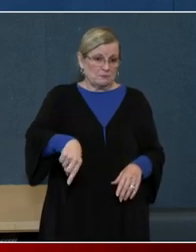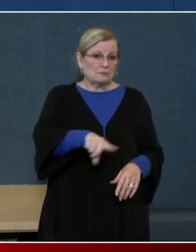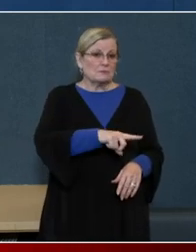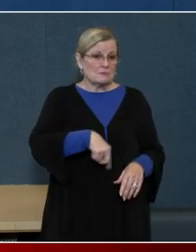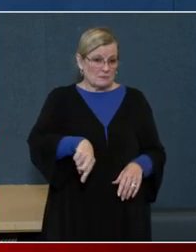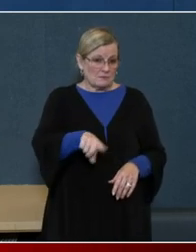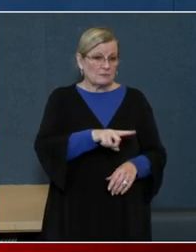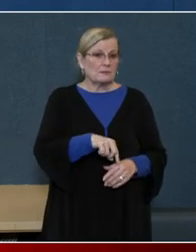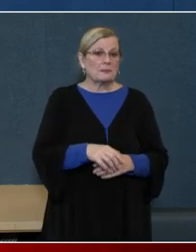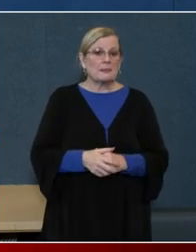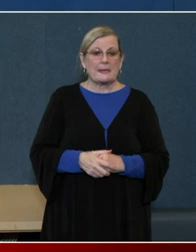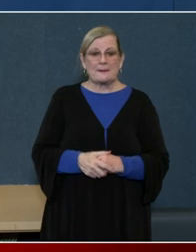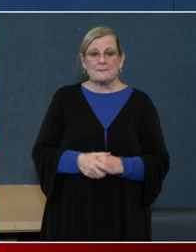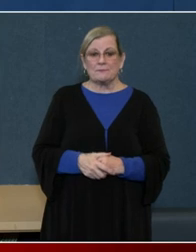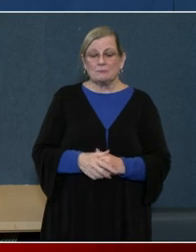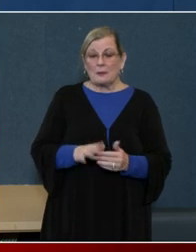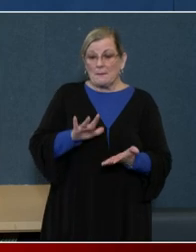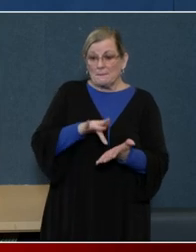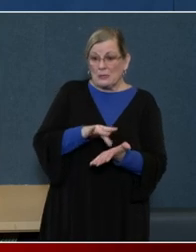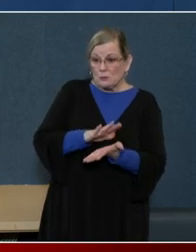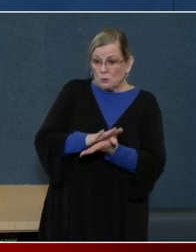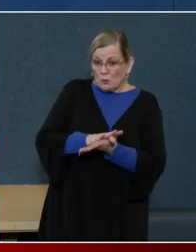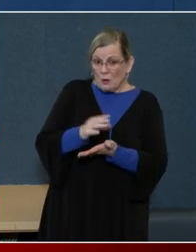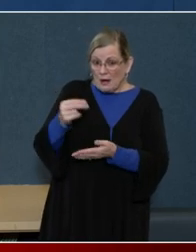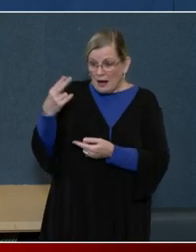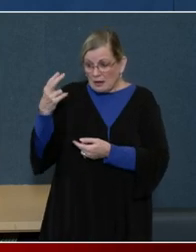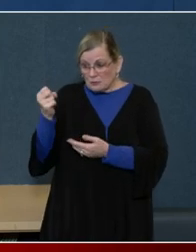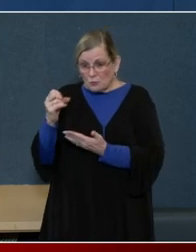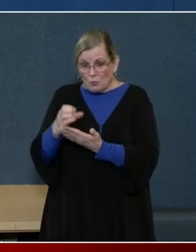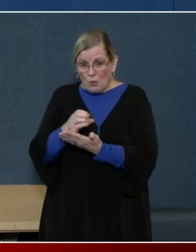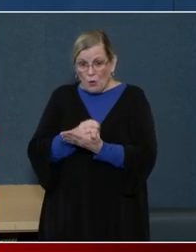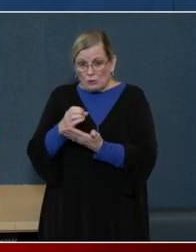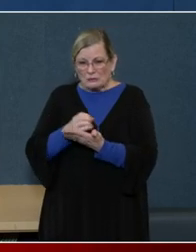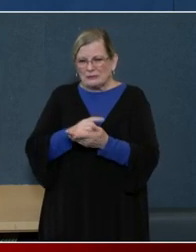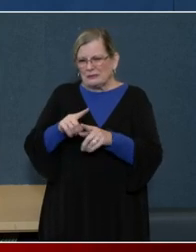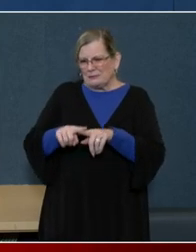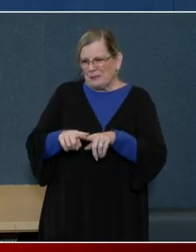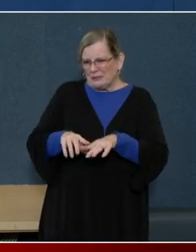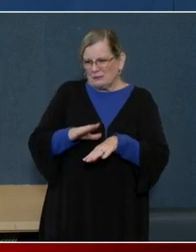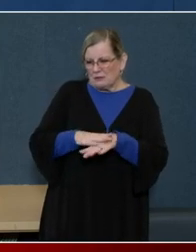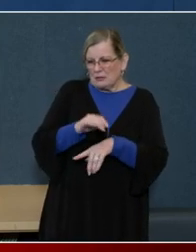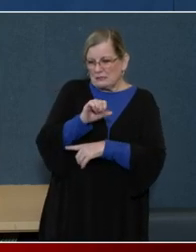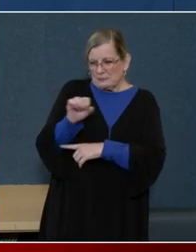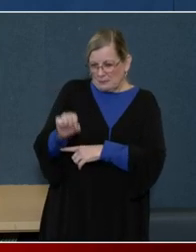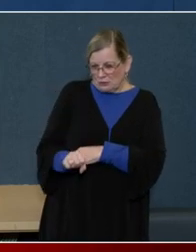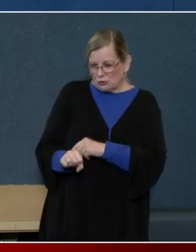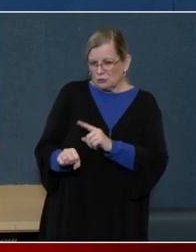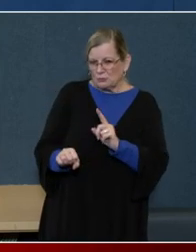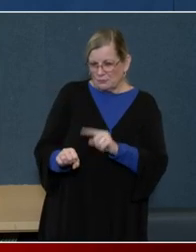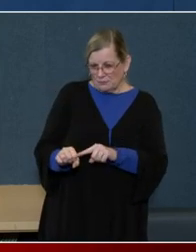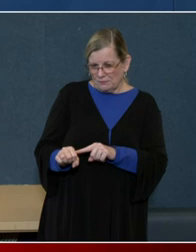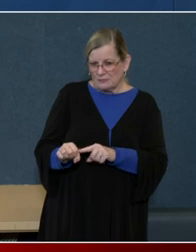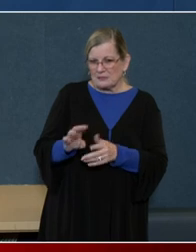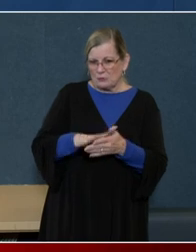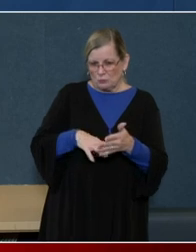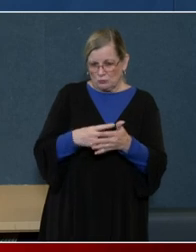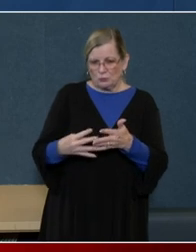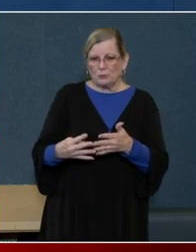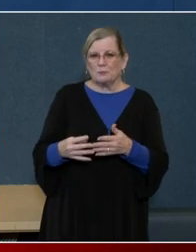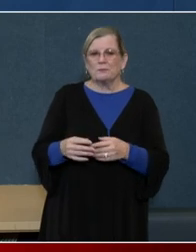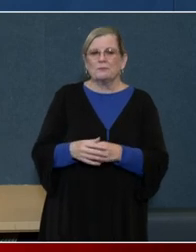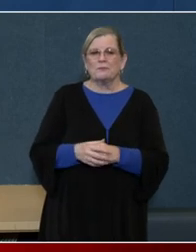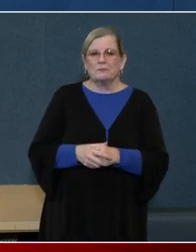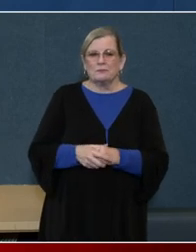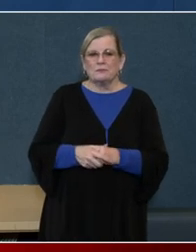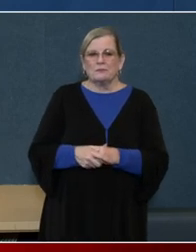also built on a semester schedule, and that is one of the drivers for our decision around term